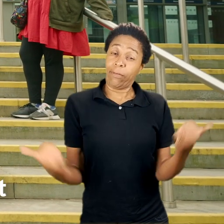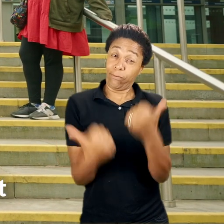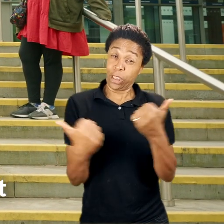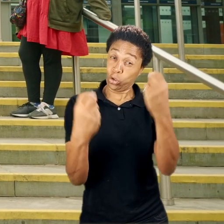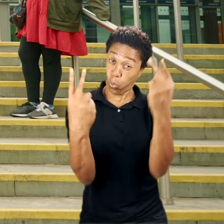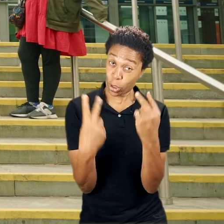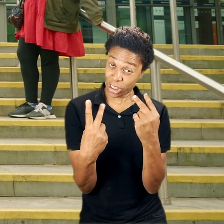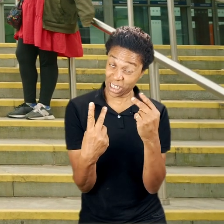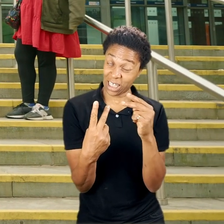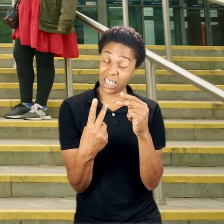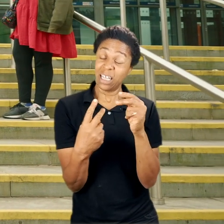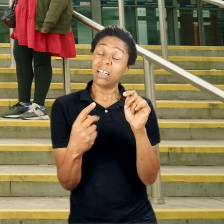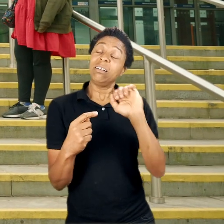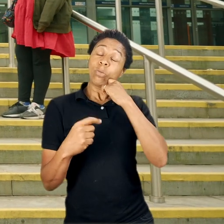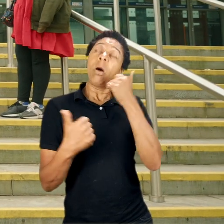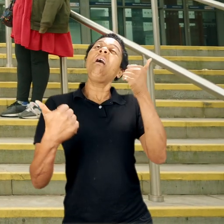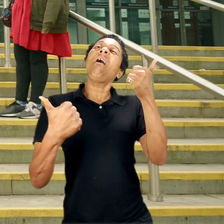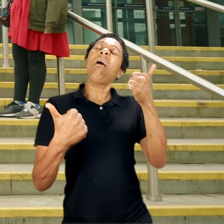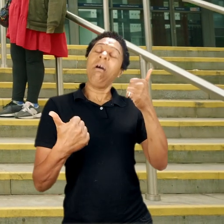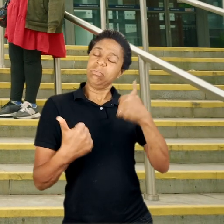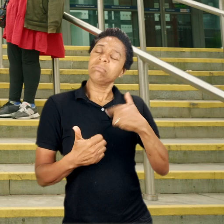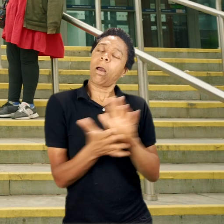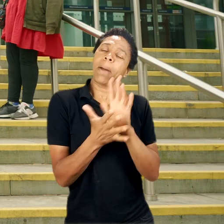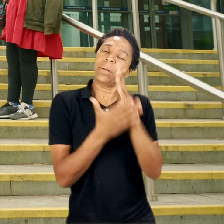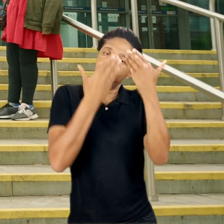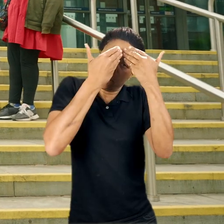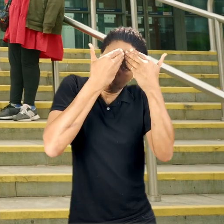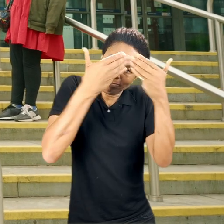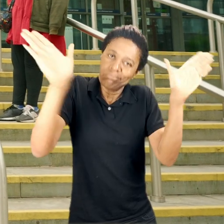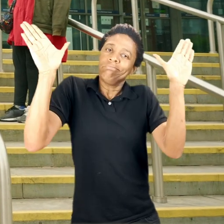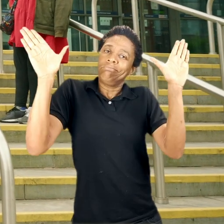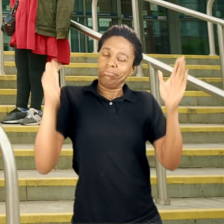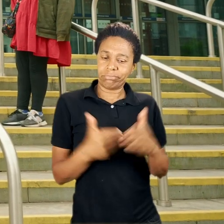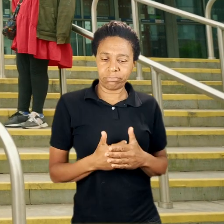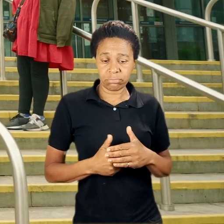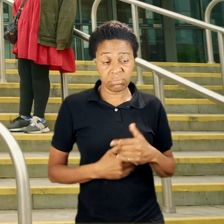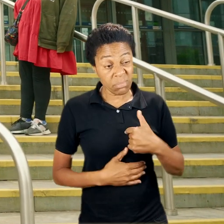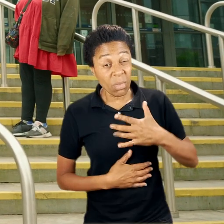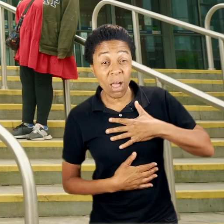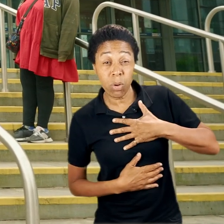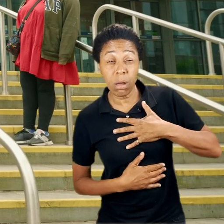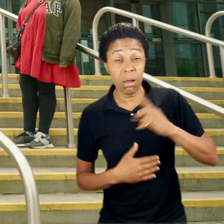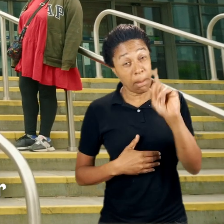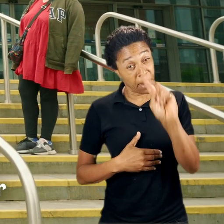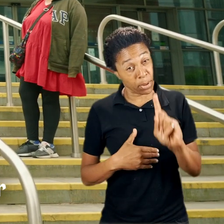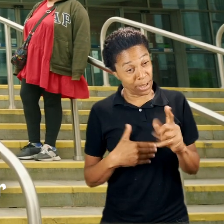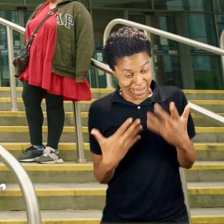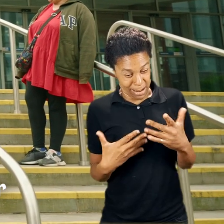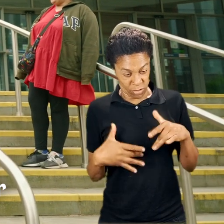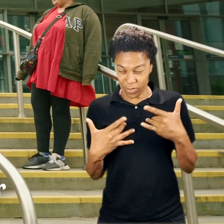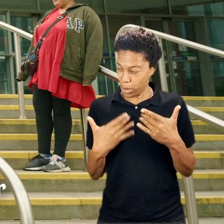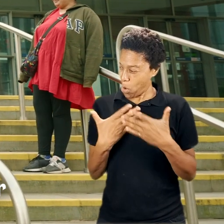people will go away from it with the sense that they are open to listening a little bit more I think it's more important just for people to feel like